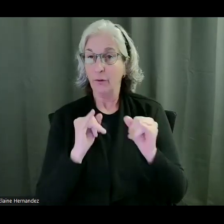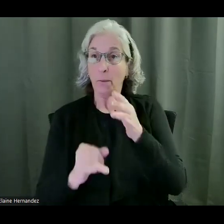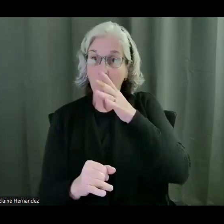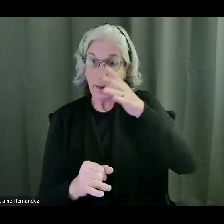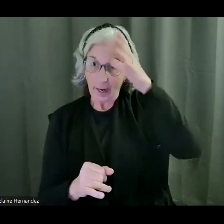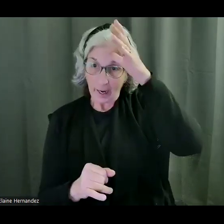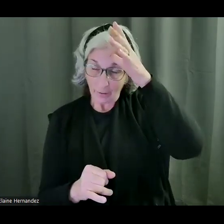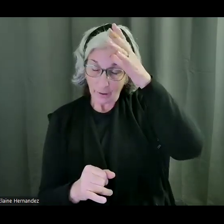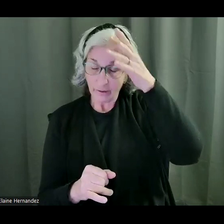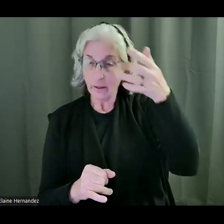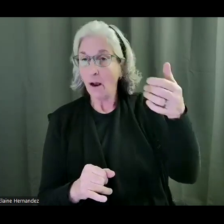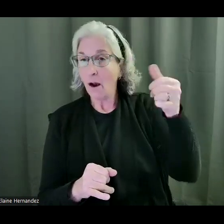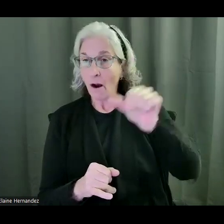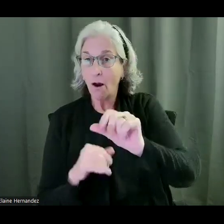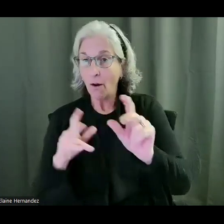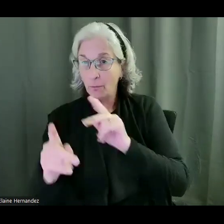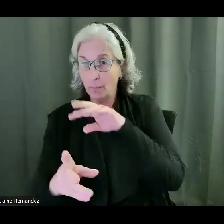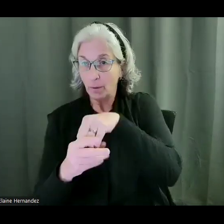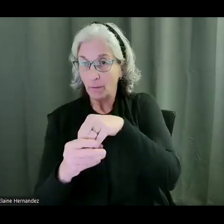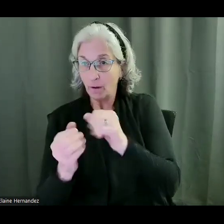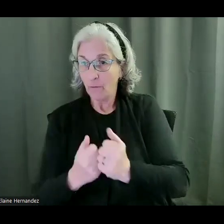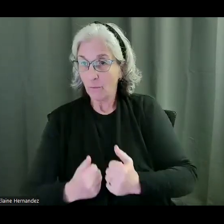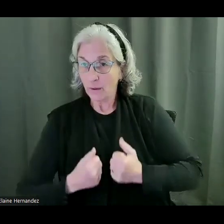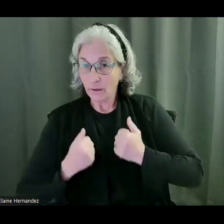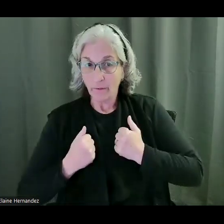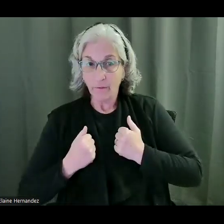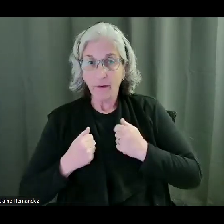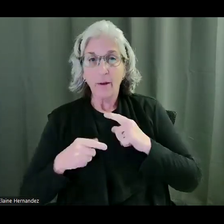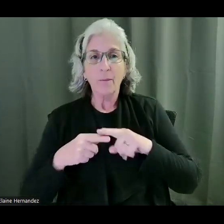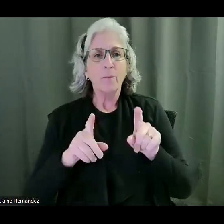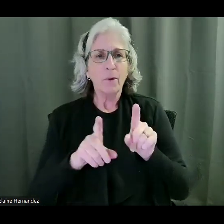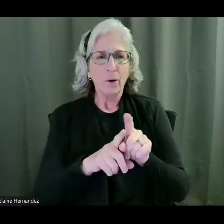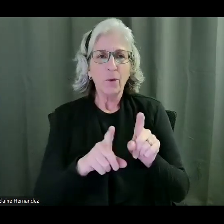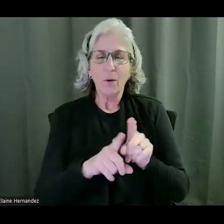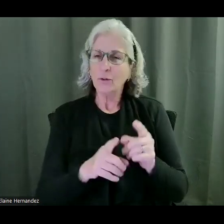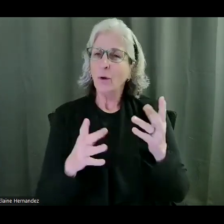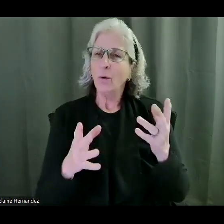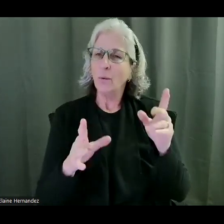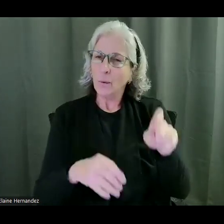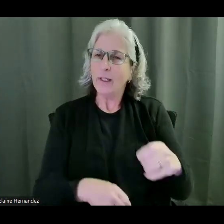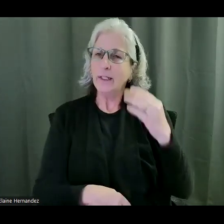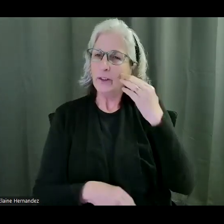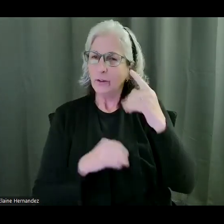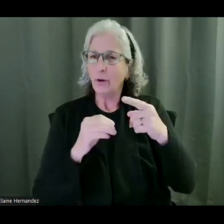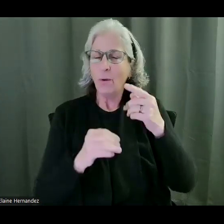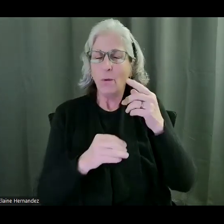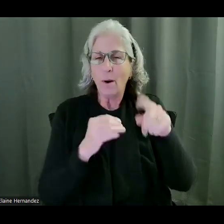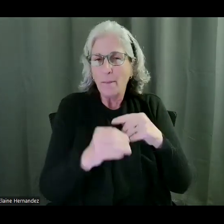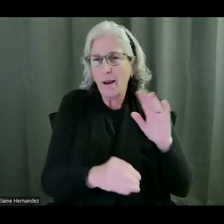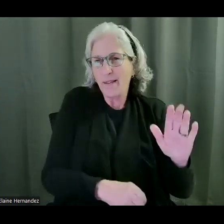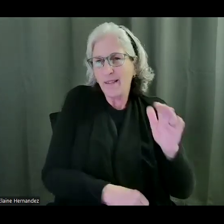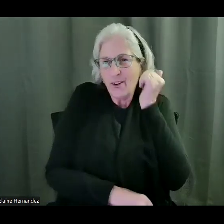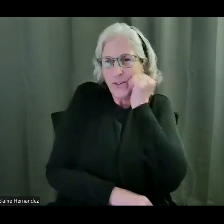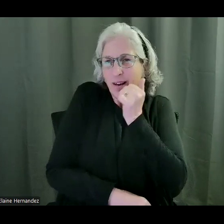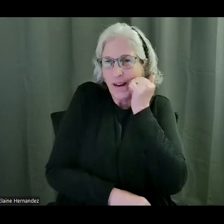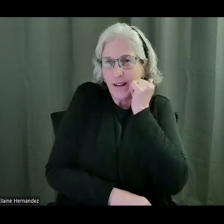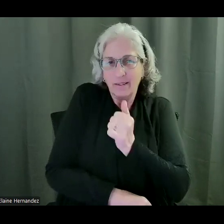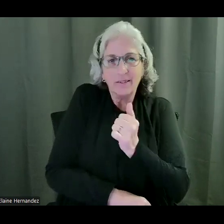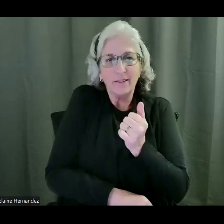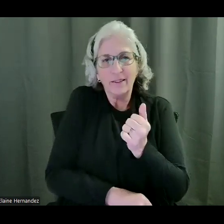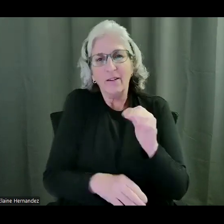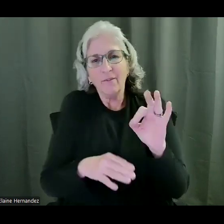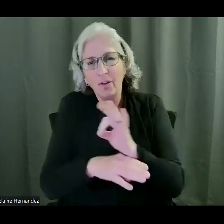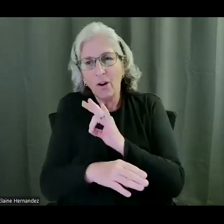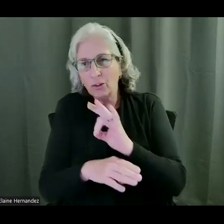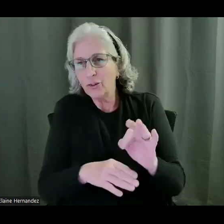parents and stakeholders, but also getting information about their day-to-day functional daily adaptive behavior. We want to look